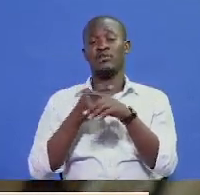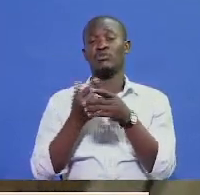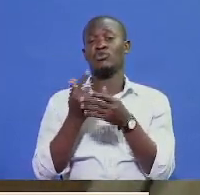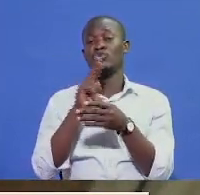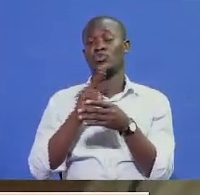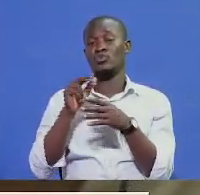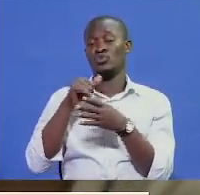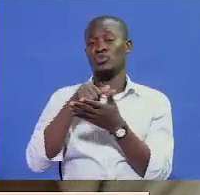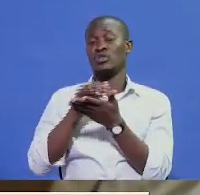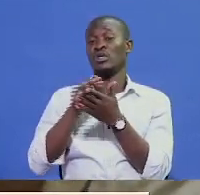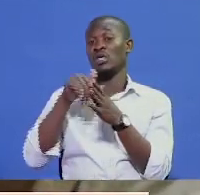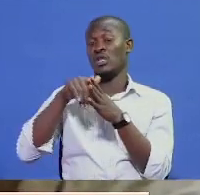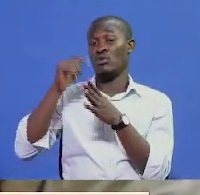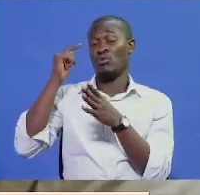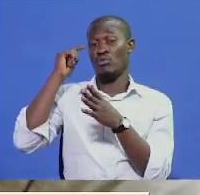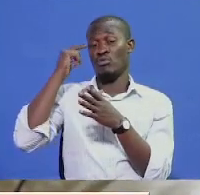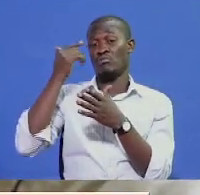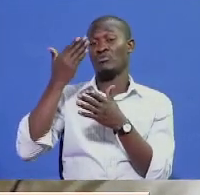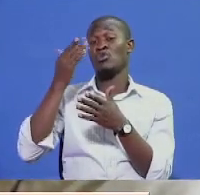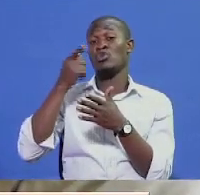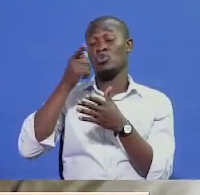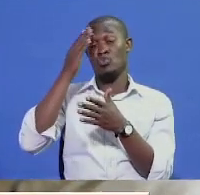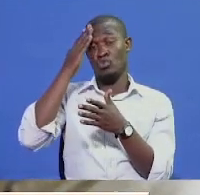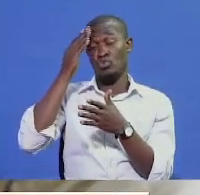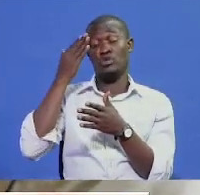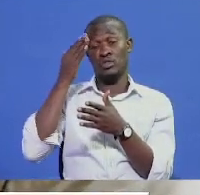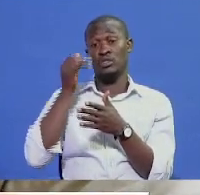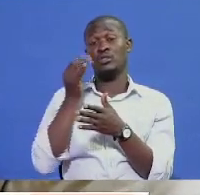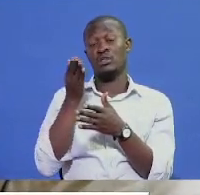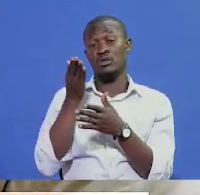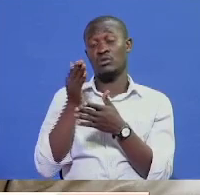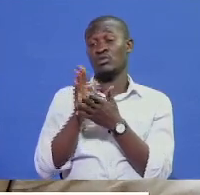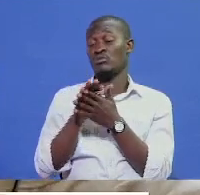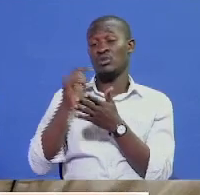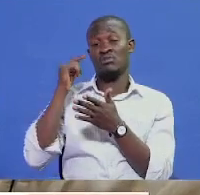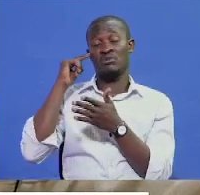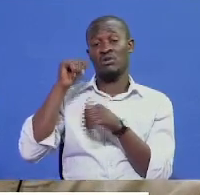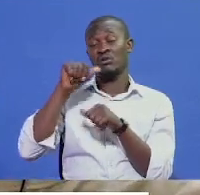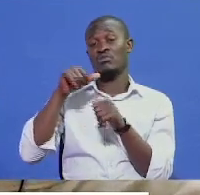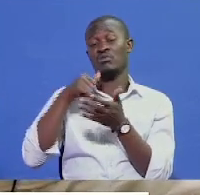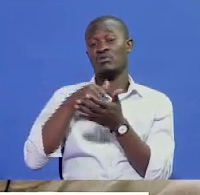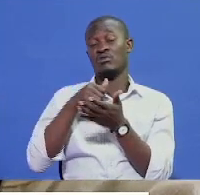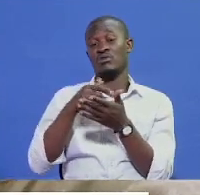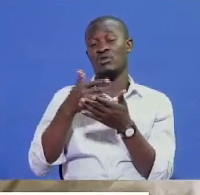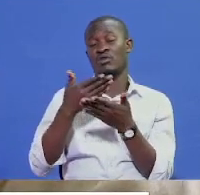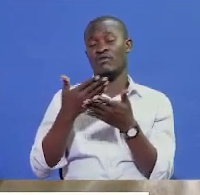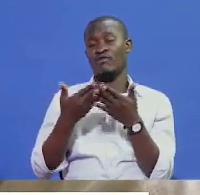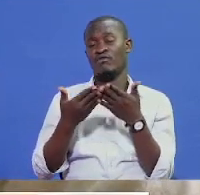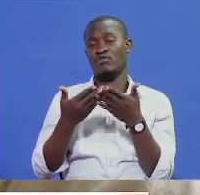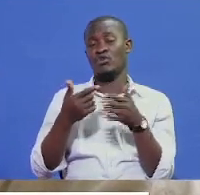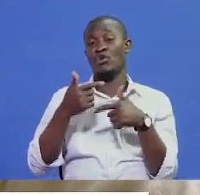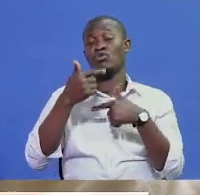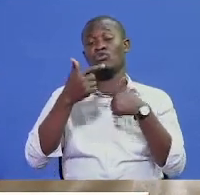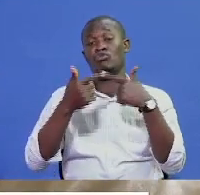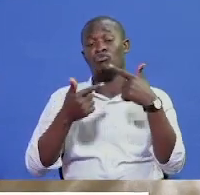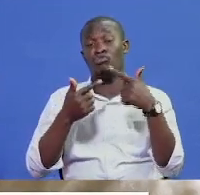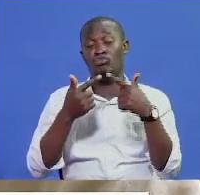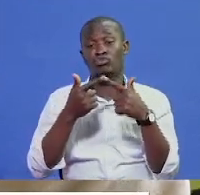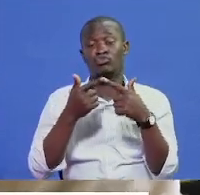first 5 minutes in your mind, you know it's there. So you're going to think about it. But if you just go about, if you go and